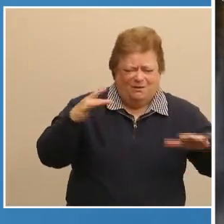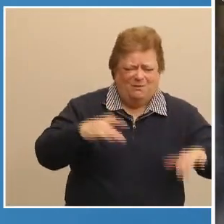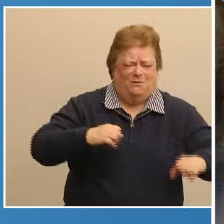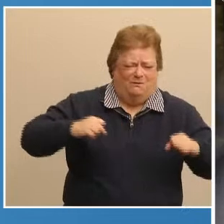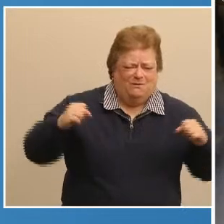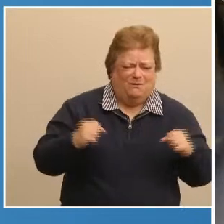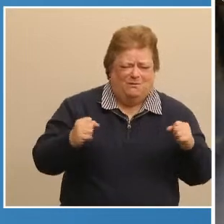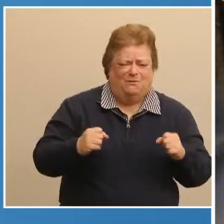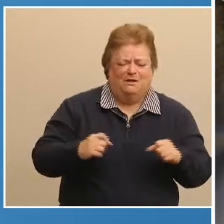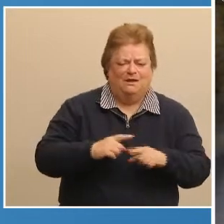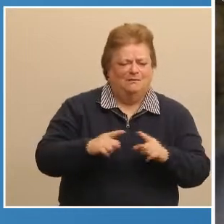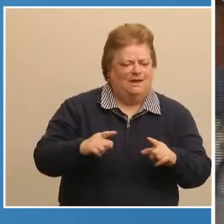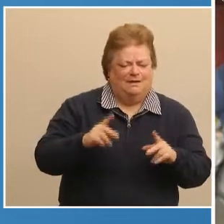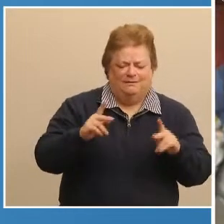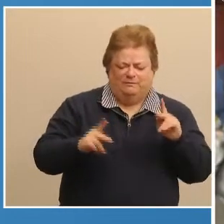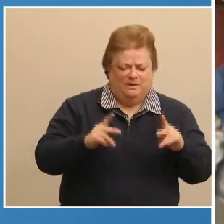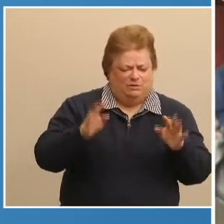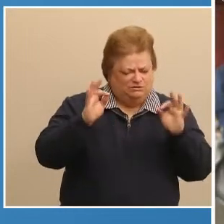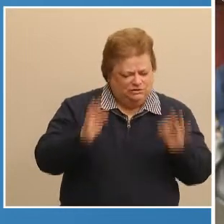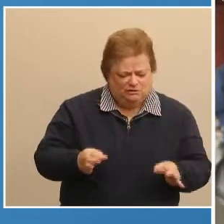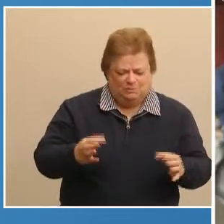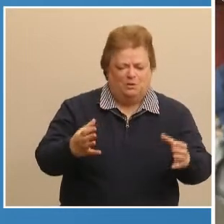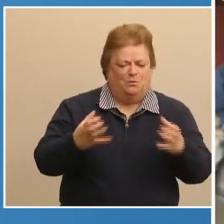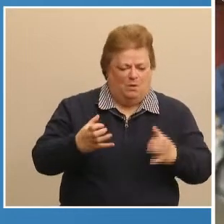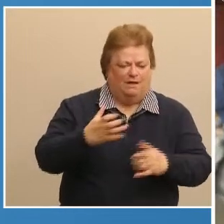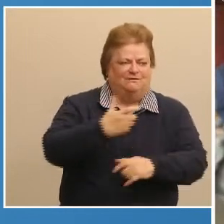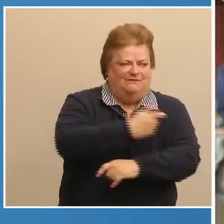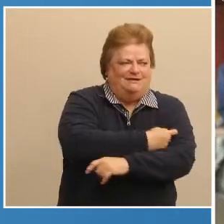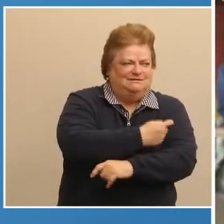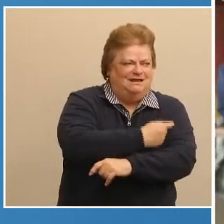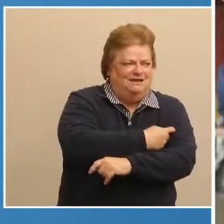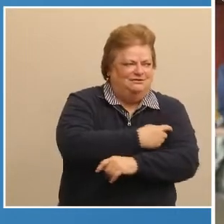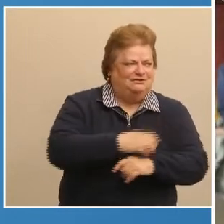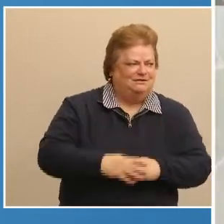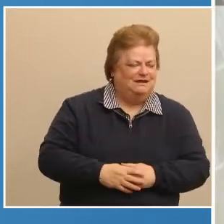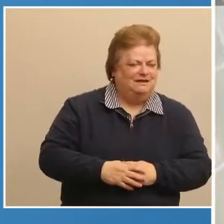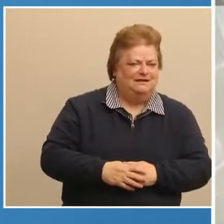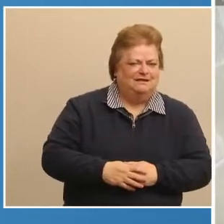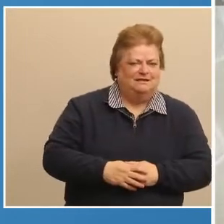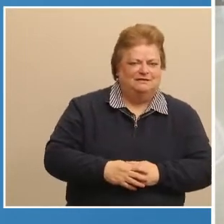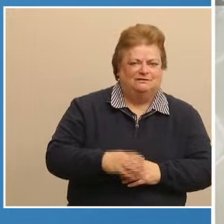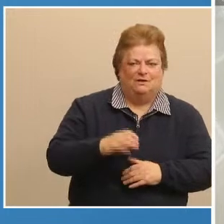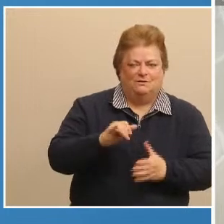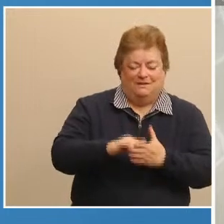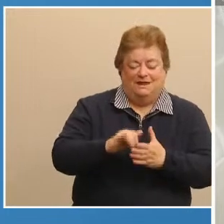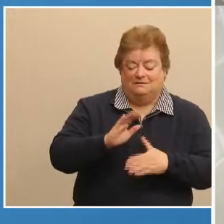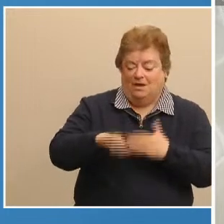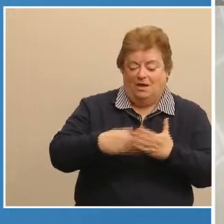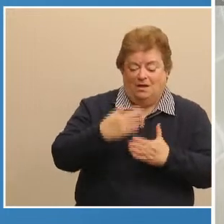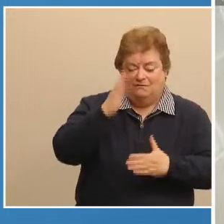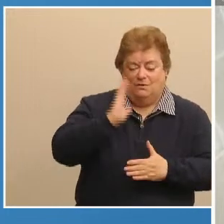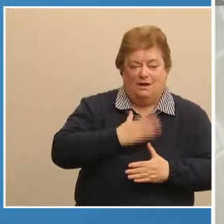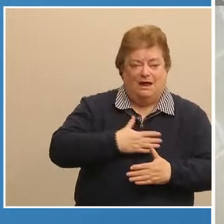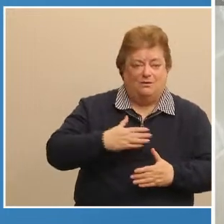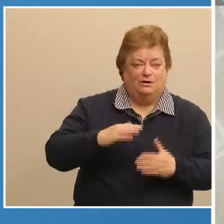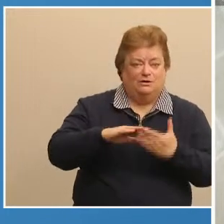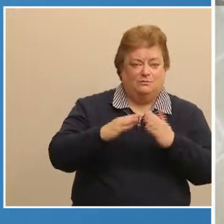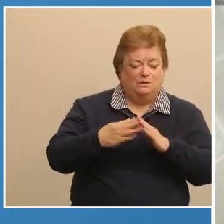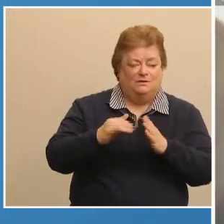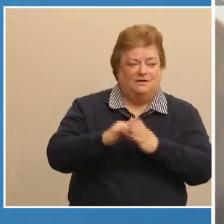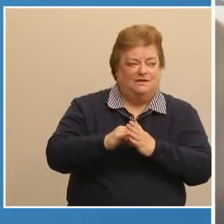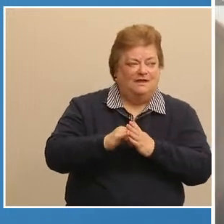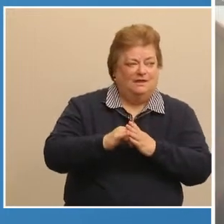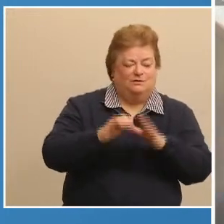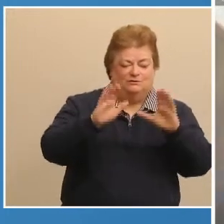you know what? They were determined to come and get vaccinated. So again, it was all for our community, and that's why I wanted to volunteer. It was a great thing for